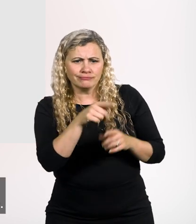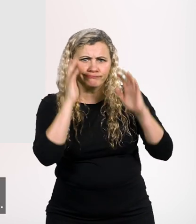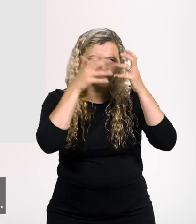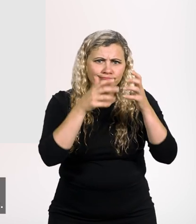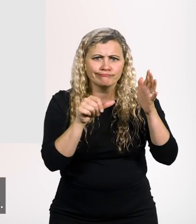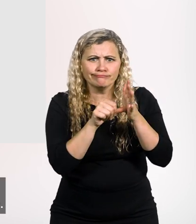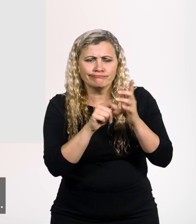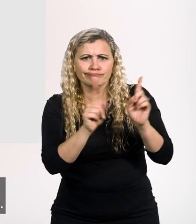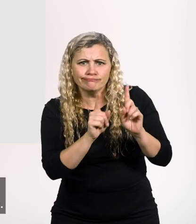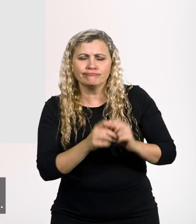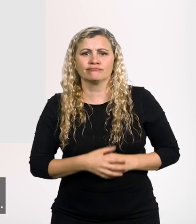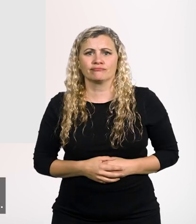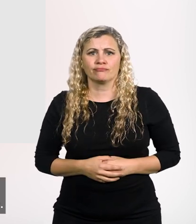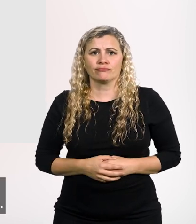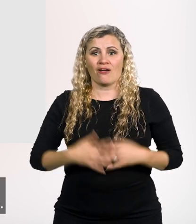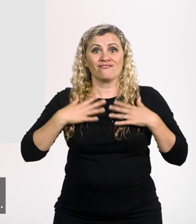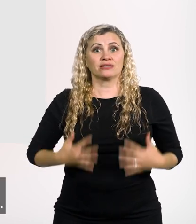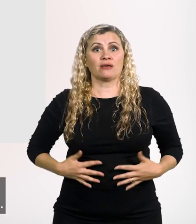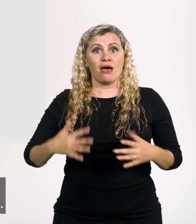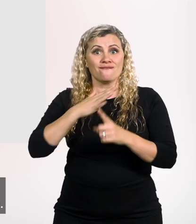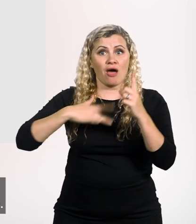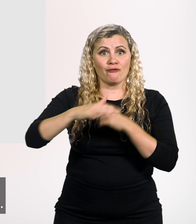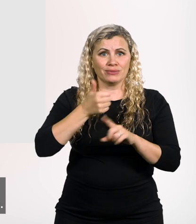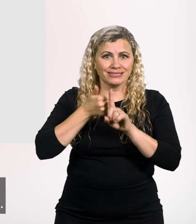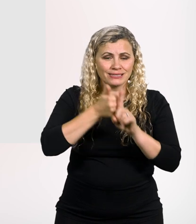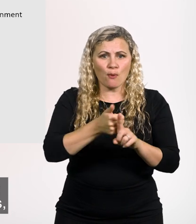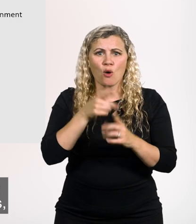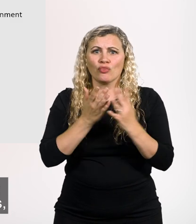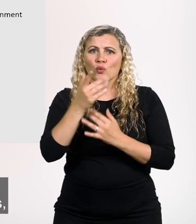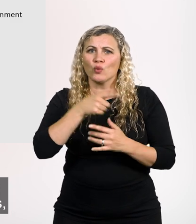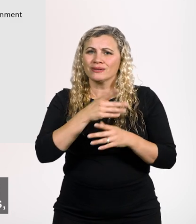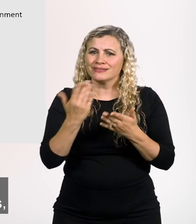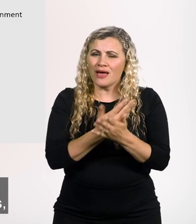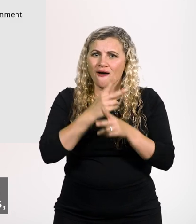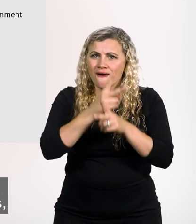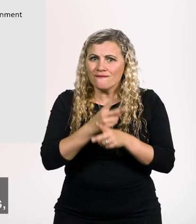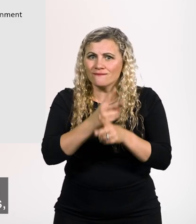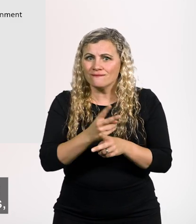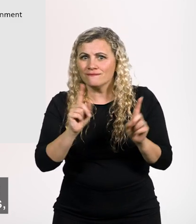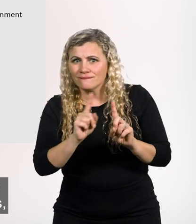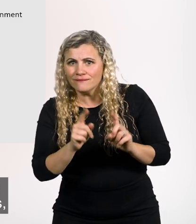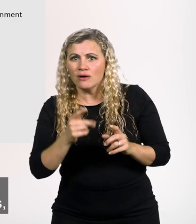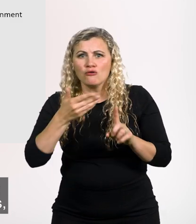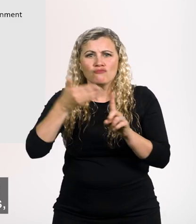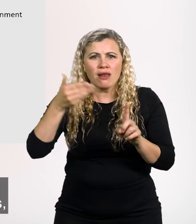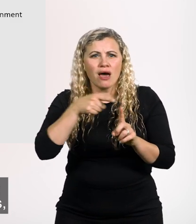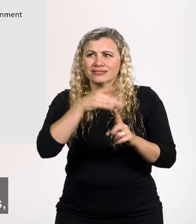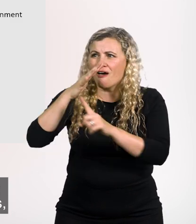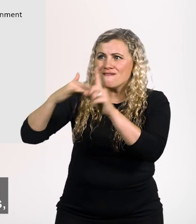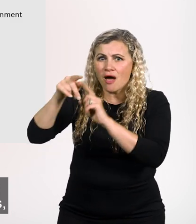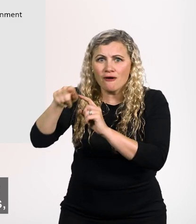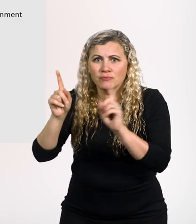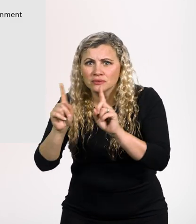physical environment that supports a safe and dignified care this recognizes the importance of the environment